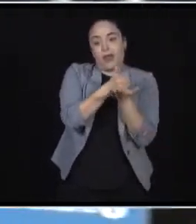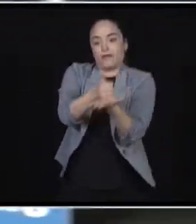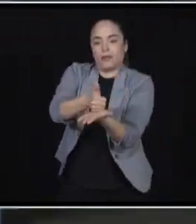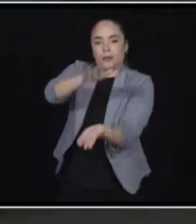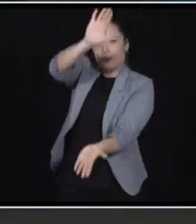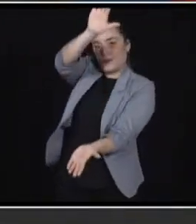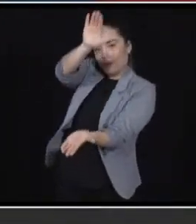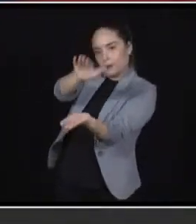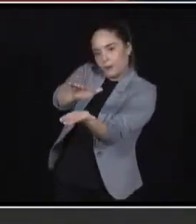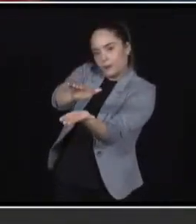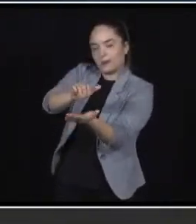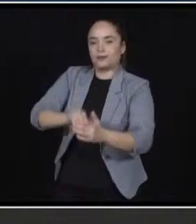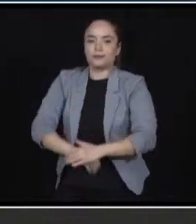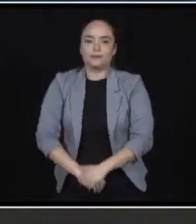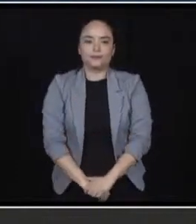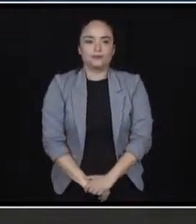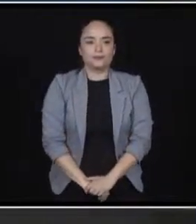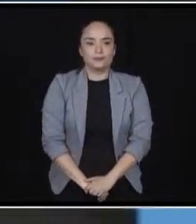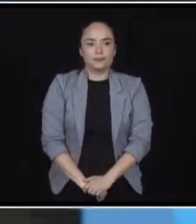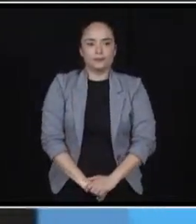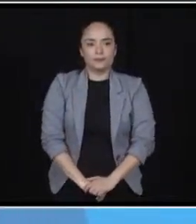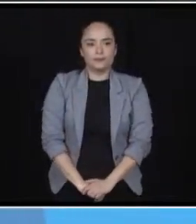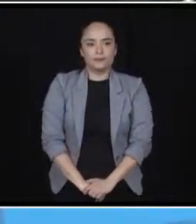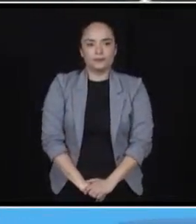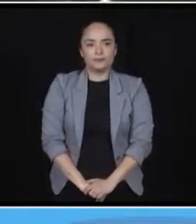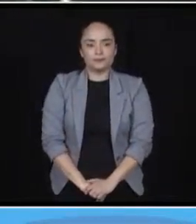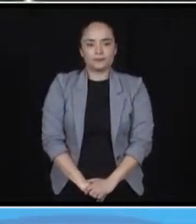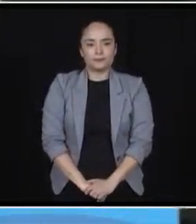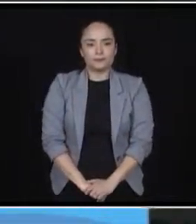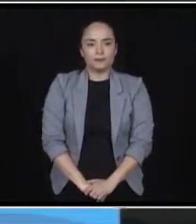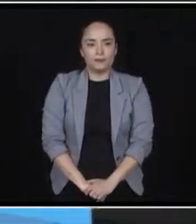From Laura Stone at the Globe and Mail. Please go ahead.